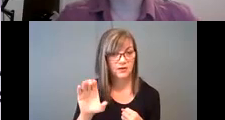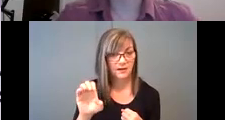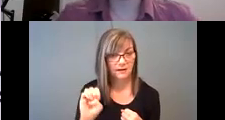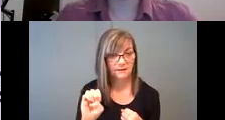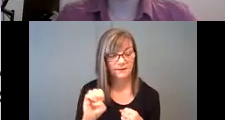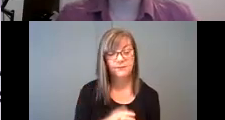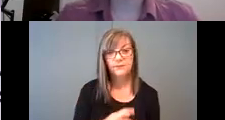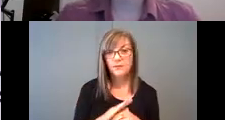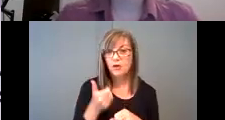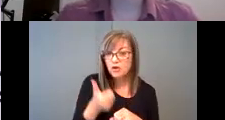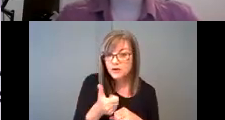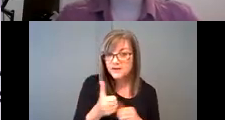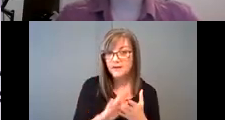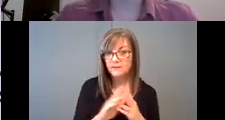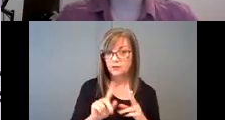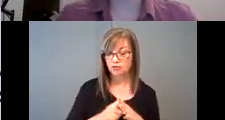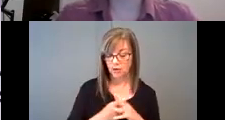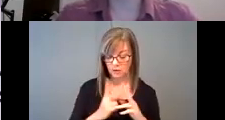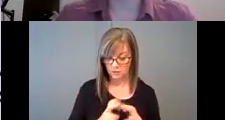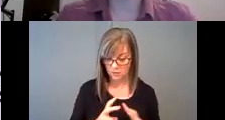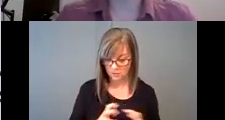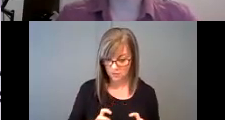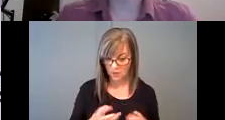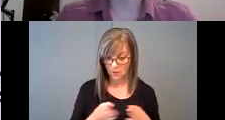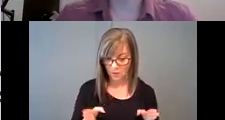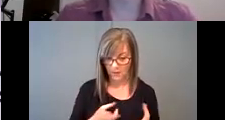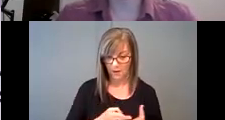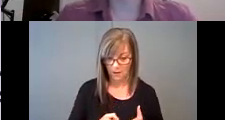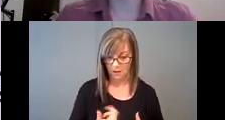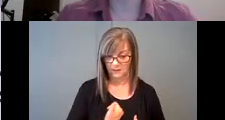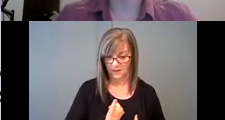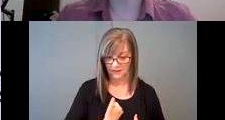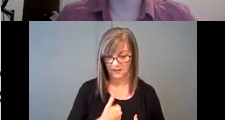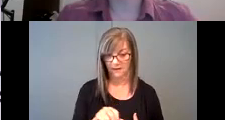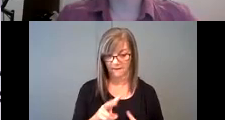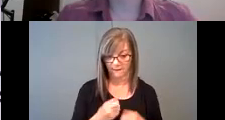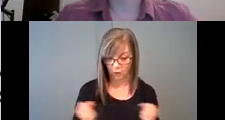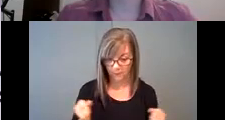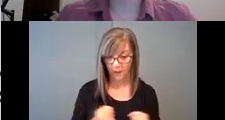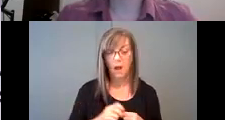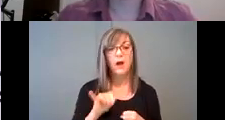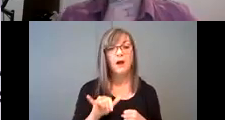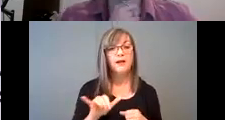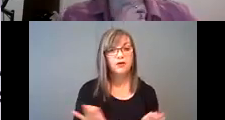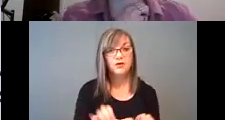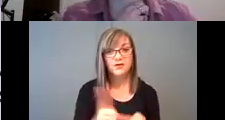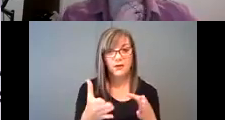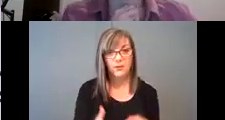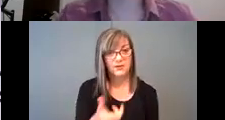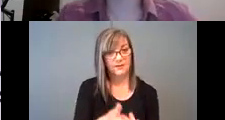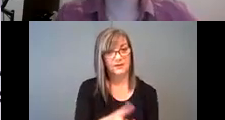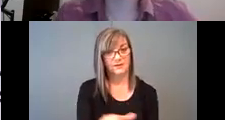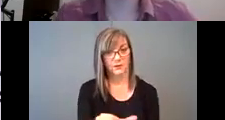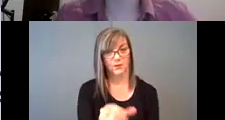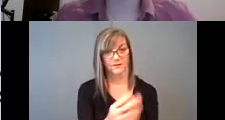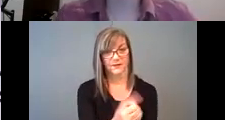honest yourself, that can really encourage the people that you're working with to do the same if it's safe for them. I'm also seeing someone in the